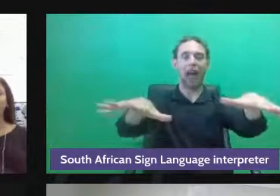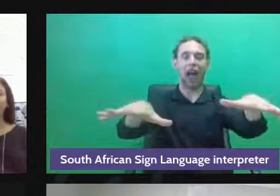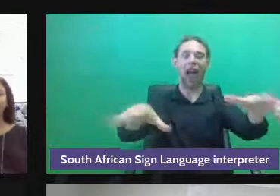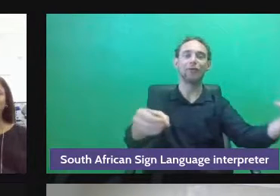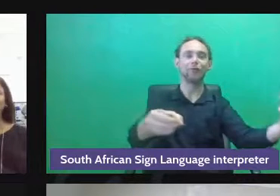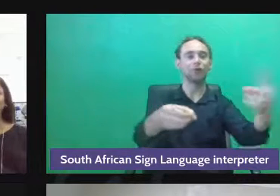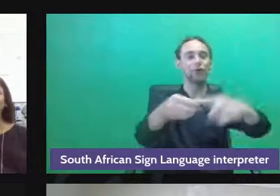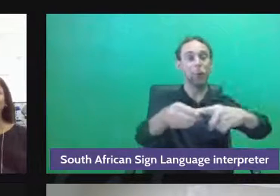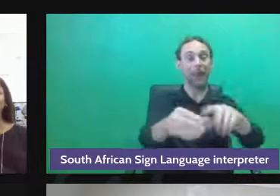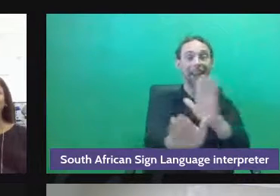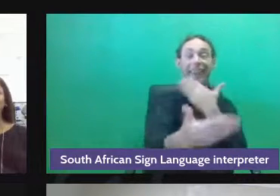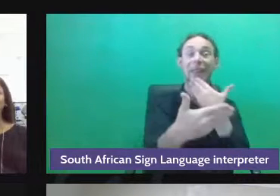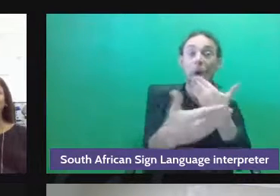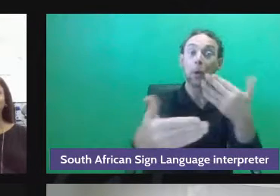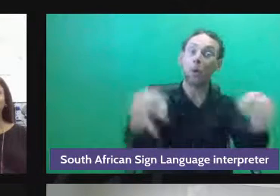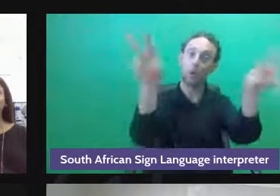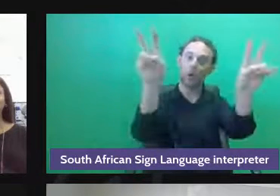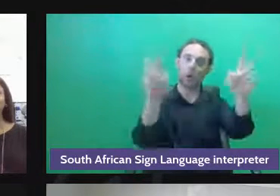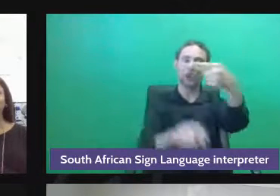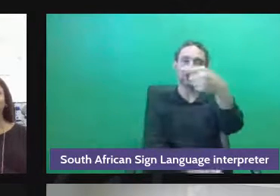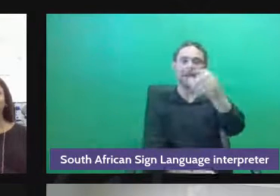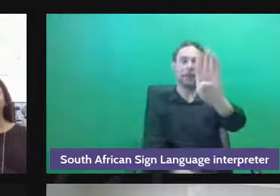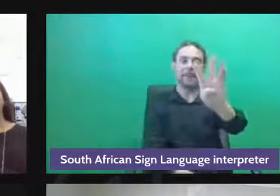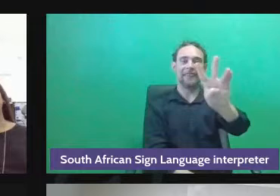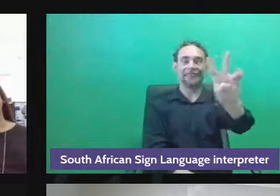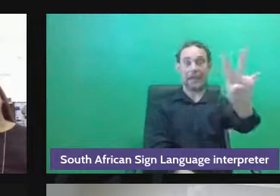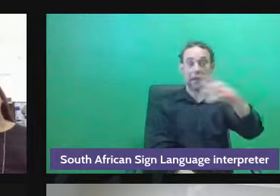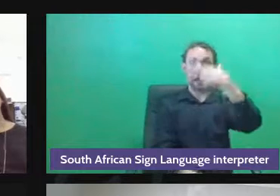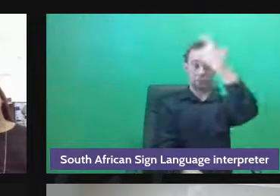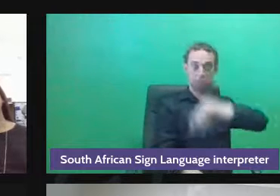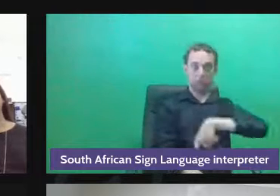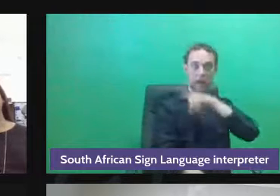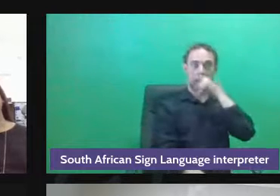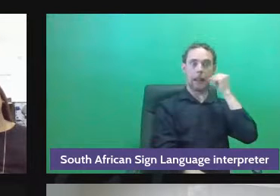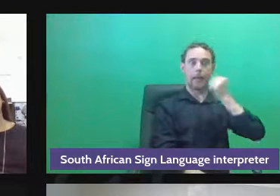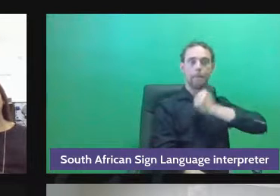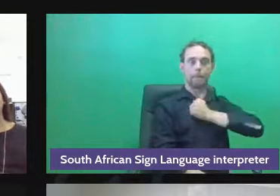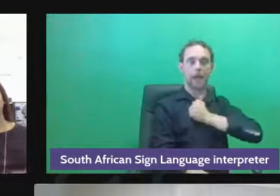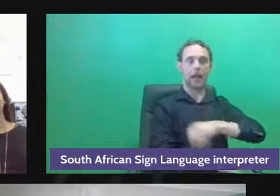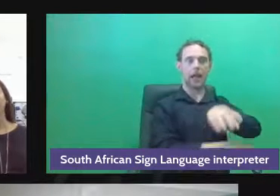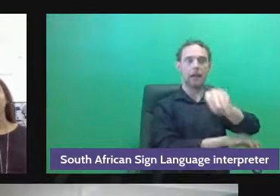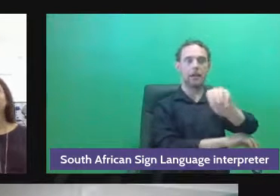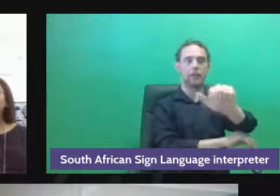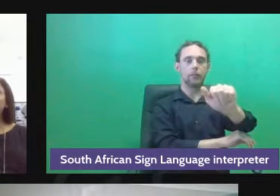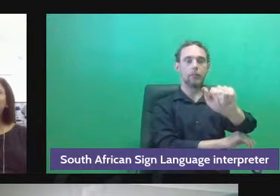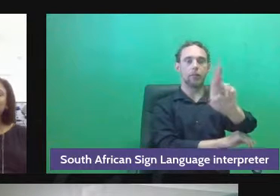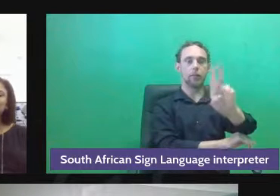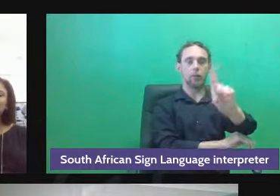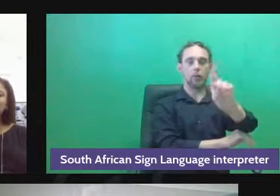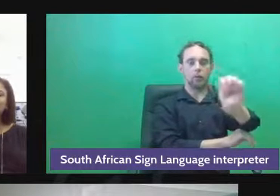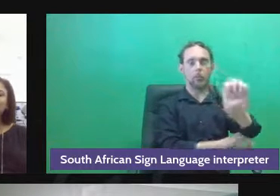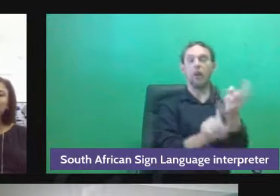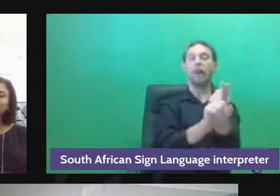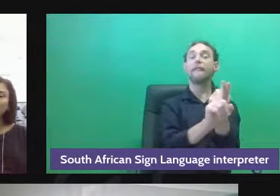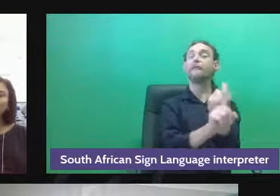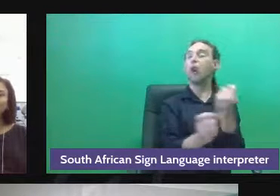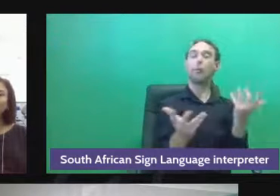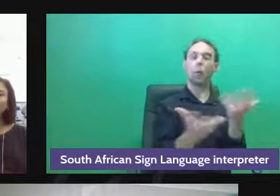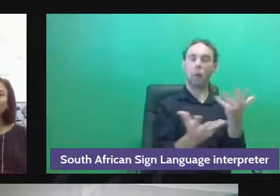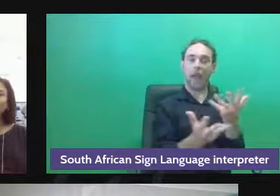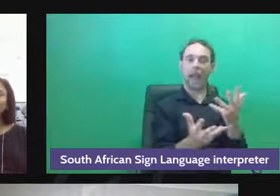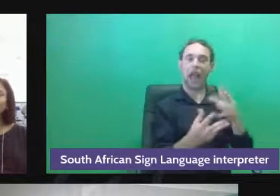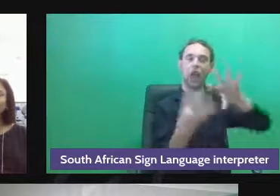Maud Maudi Swartz, and I am the GBVF Grants Officer for Soul City Institute for Social